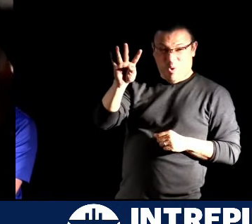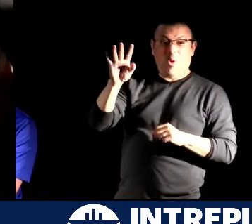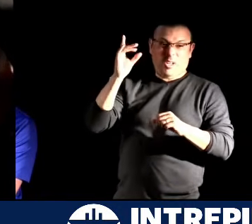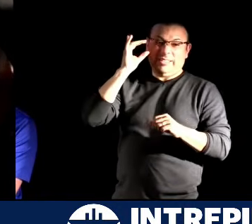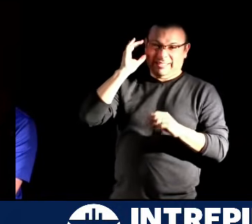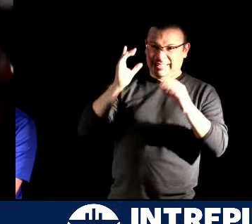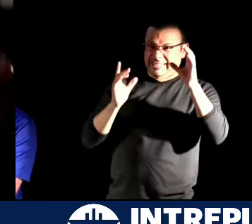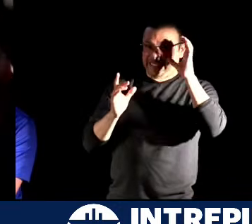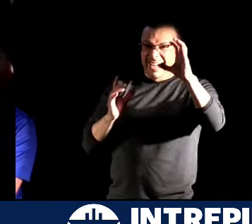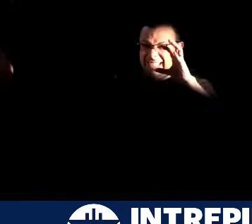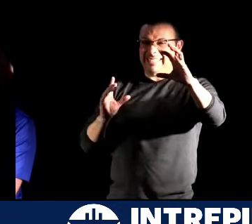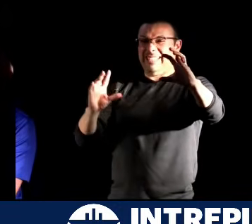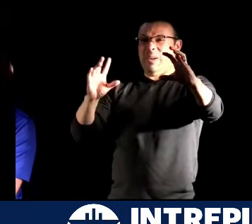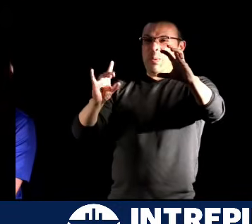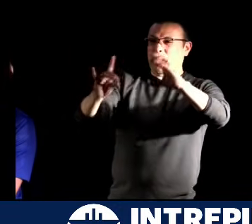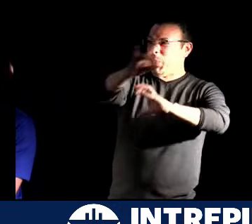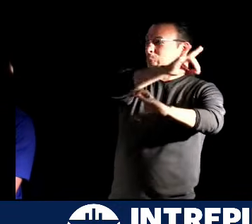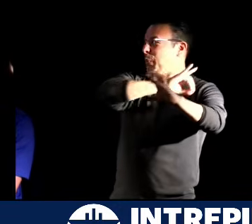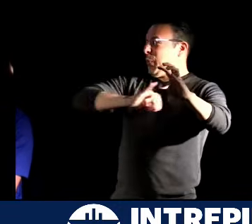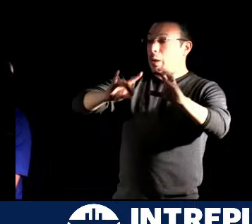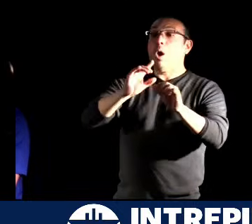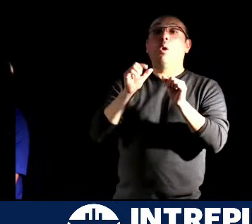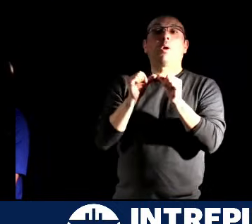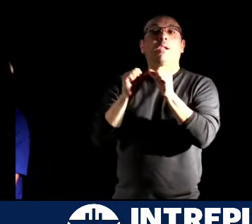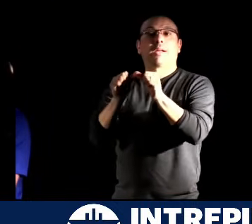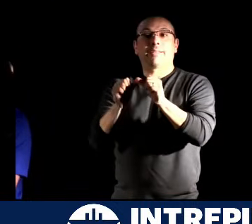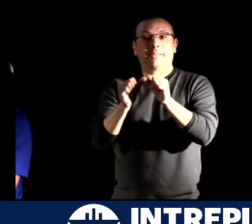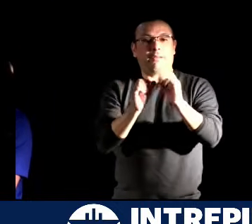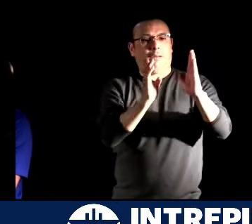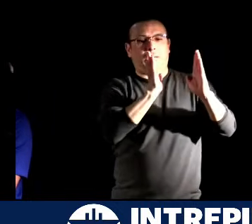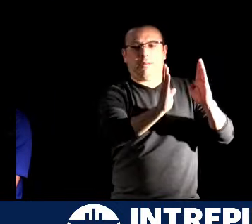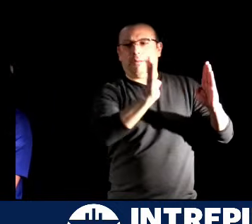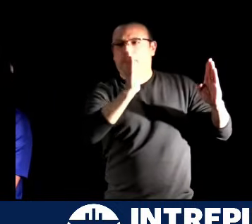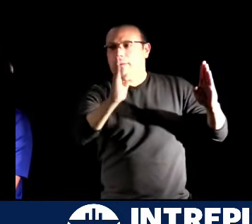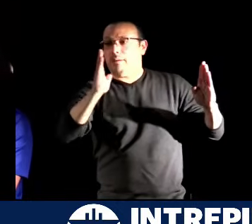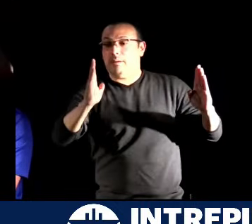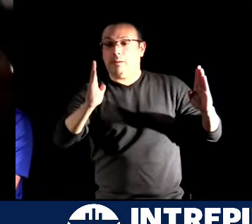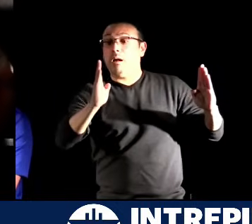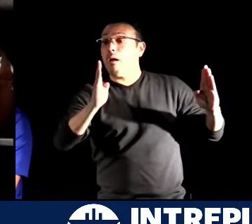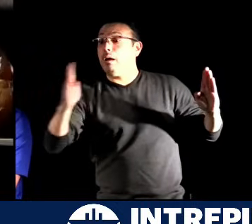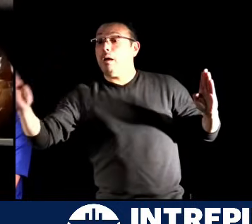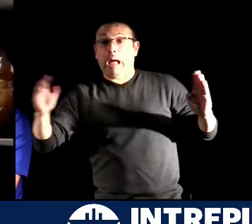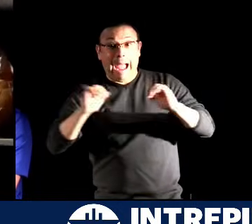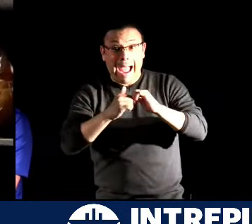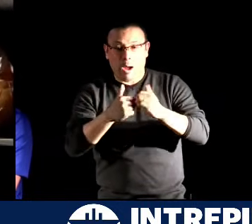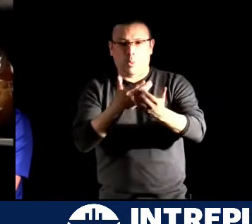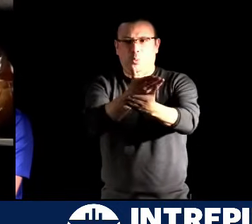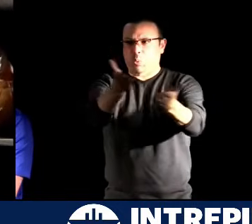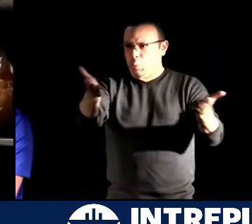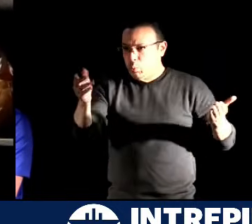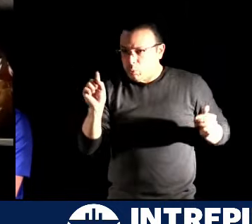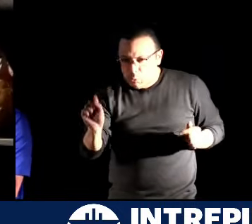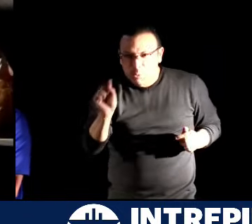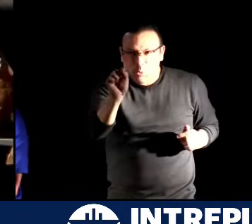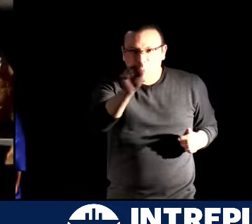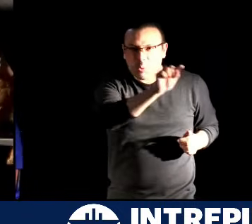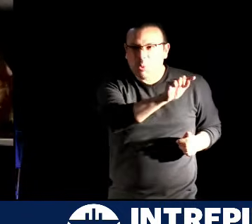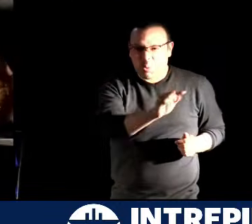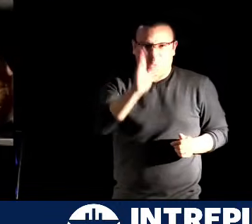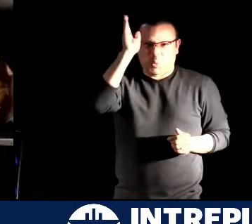continues. And it will continue with folks like you and you and you and you. Thank you very much.